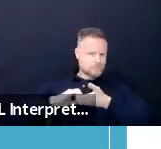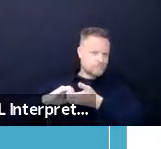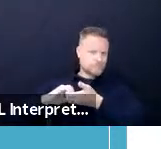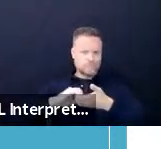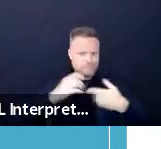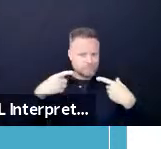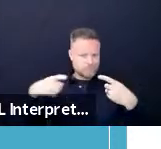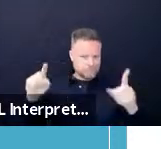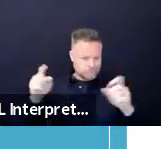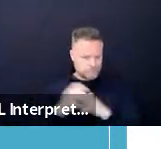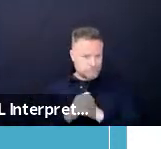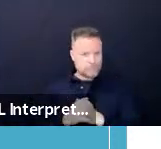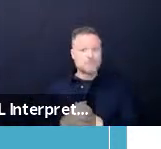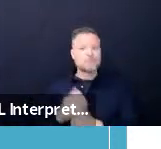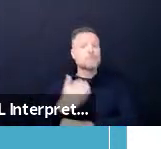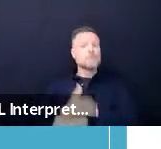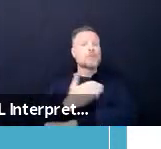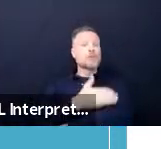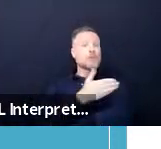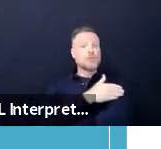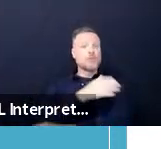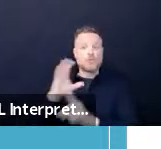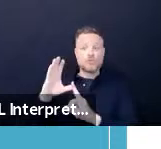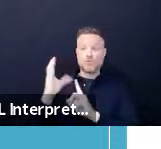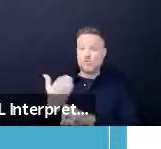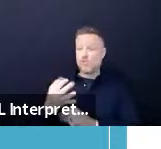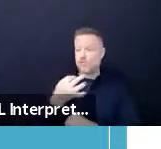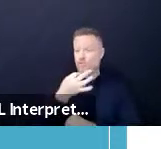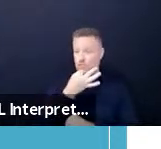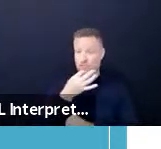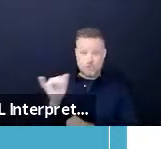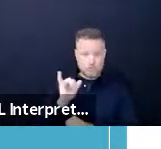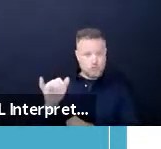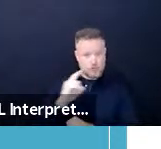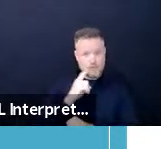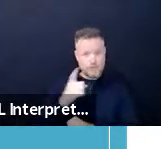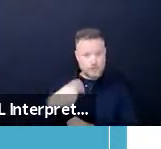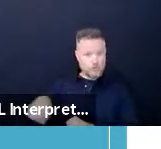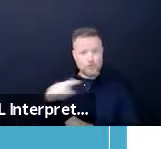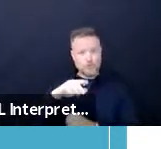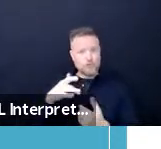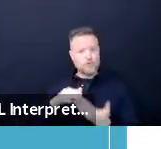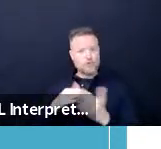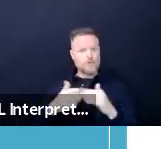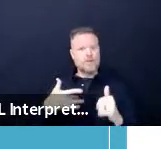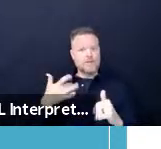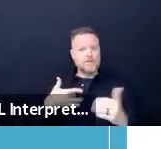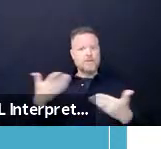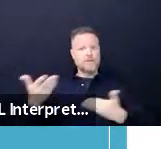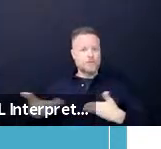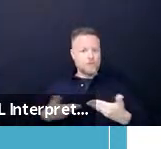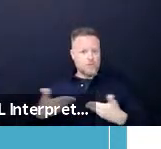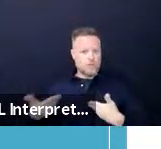culturally competency at local vaccine sites to ensure our communities feel welcome when they're getting vaccinated.